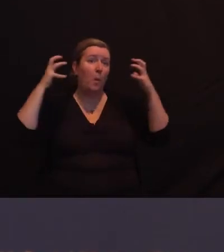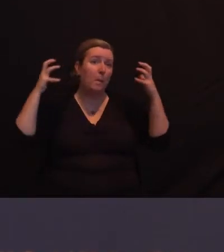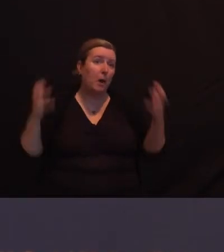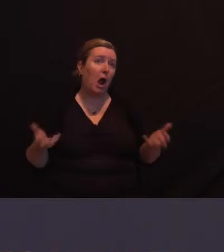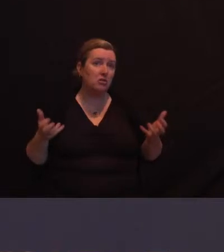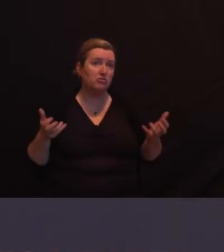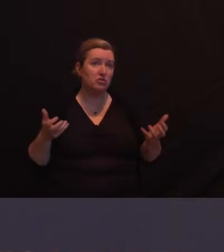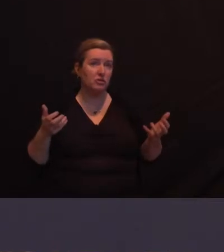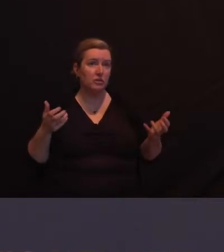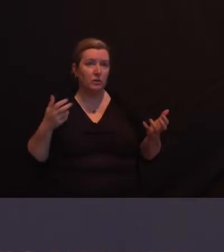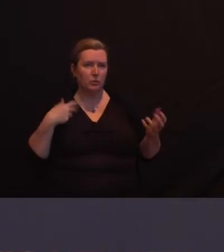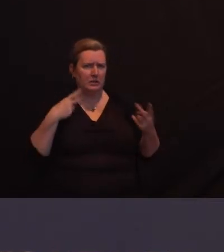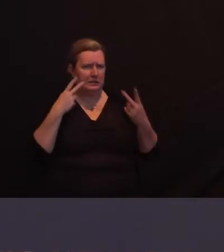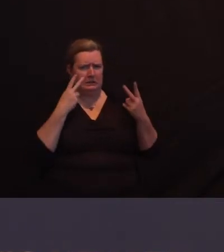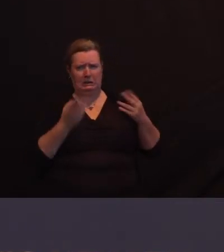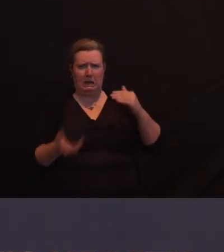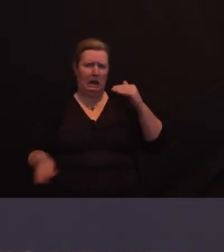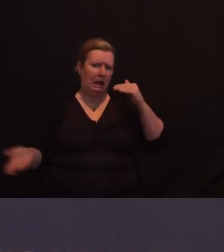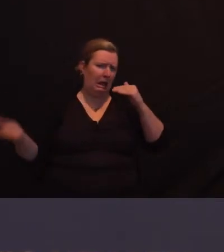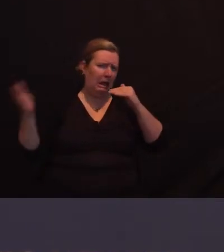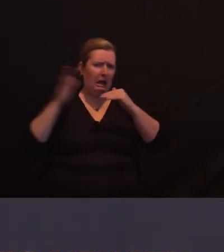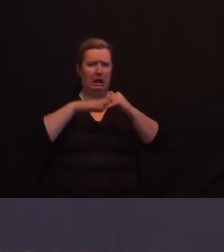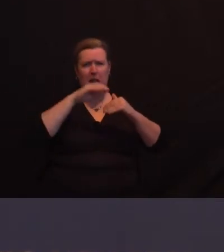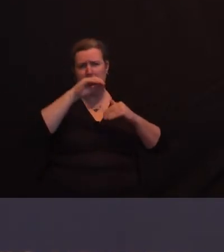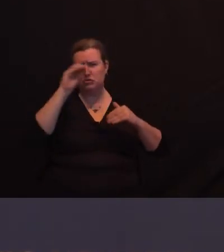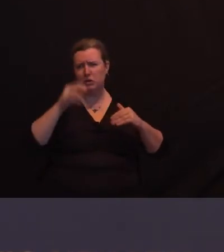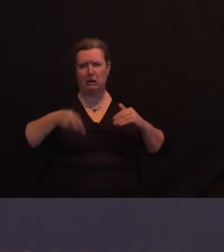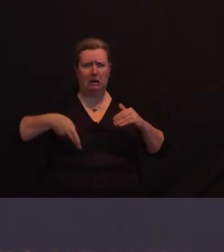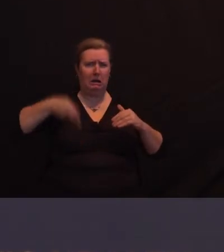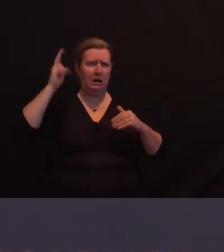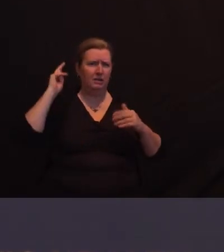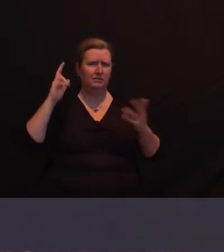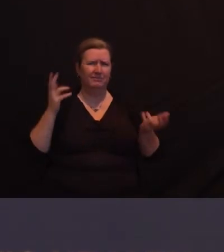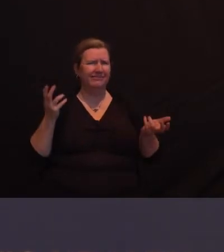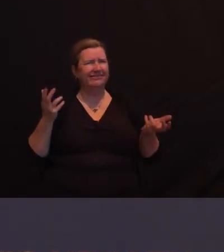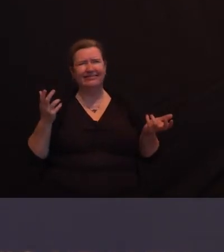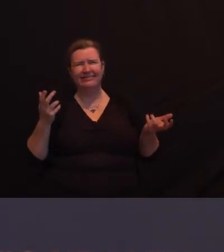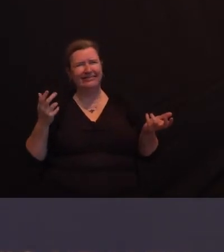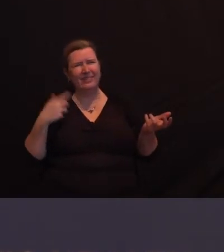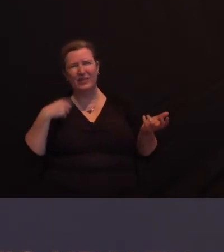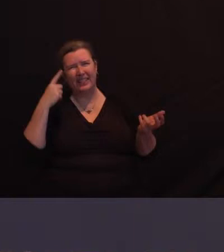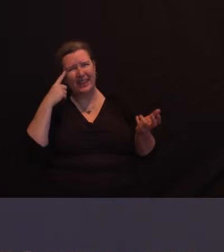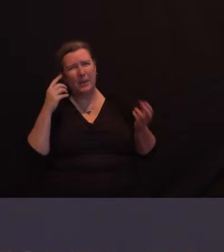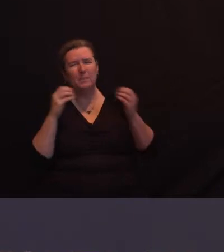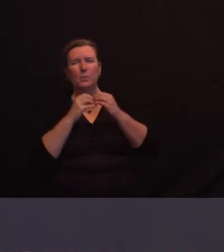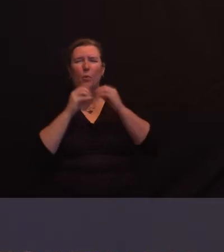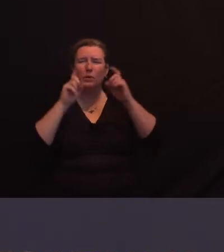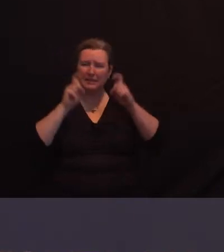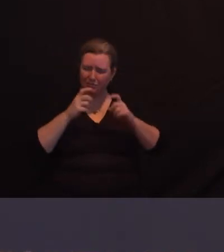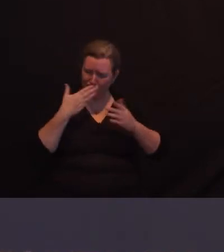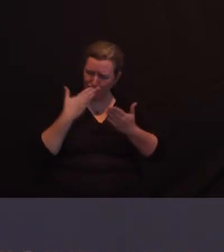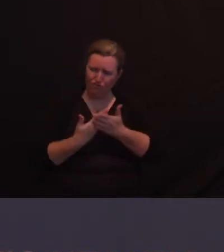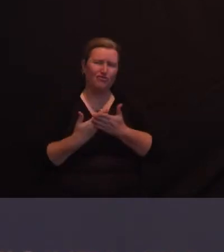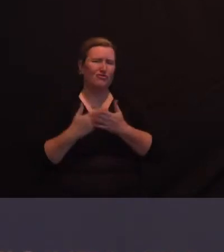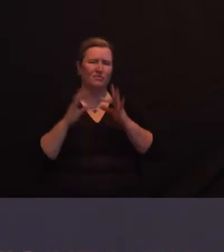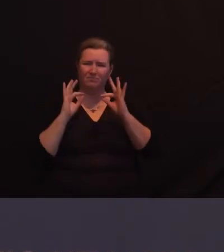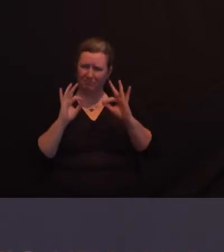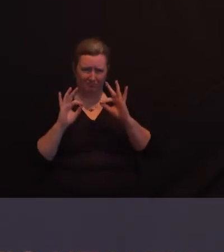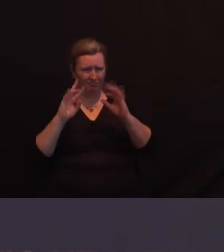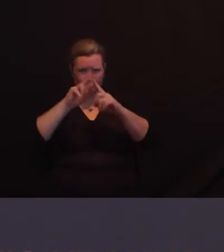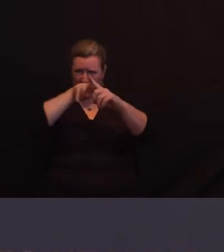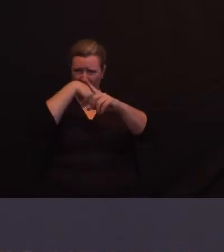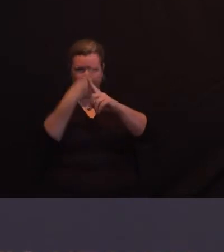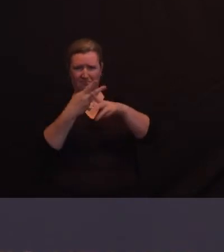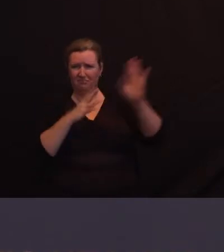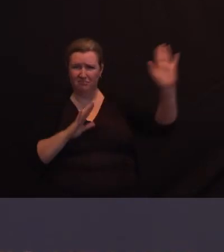our point of view. The more we think more testing is good. The more testing we do, the more we understand the